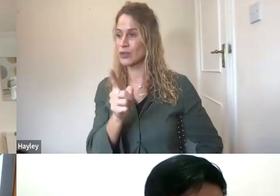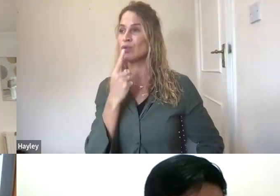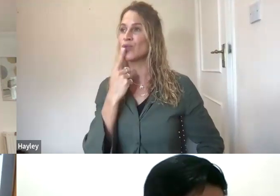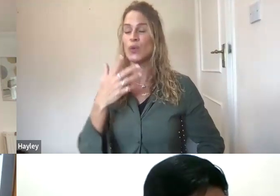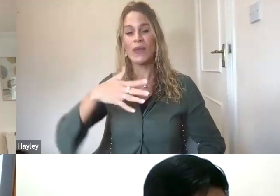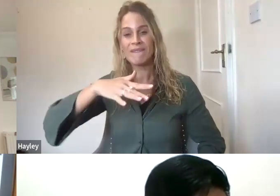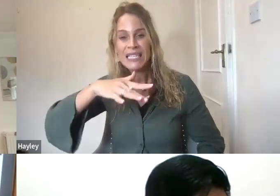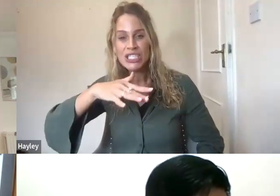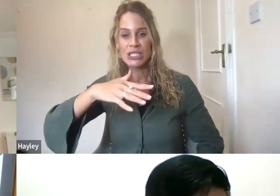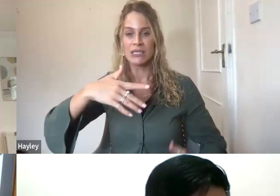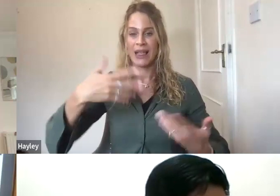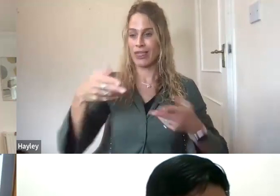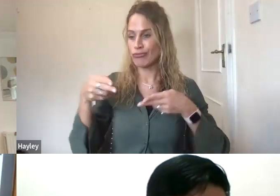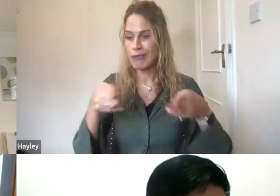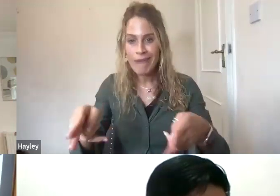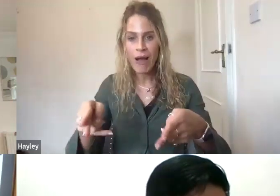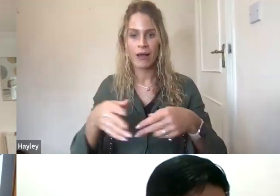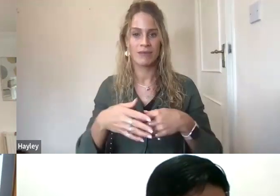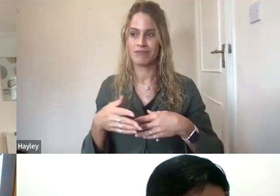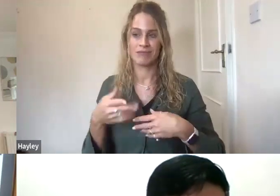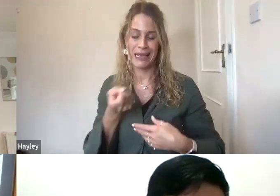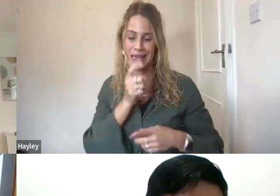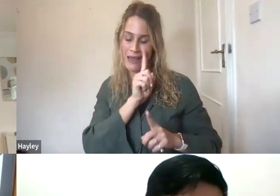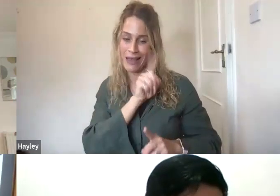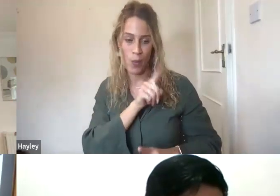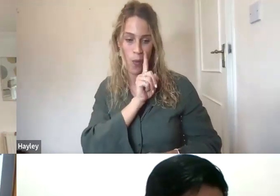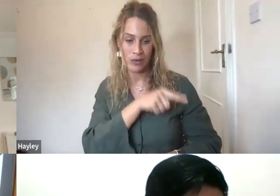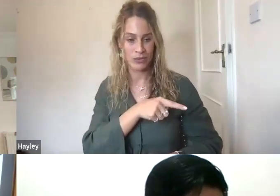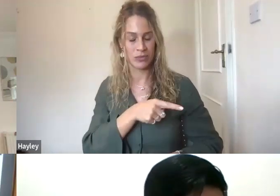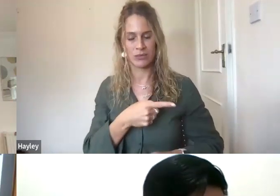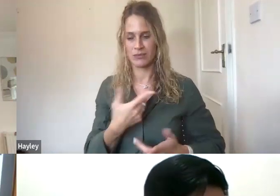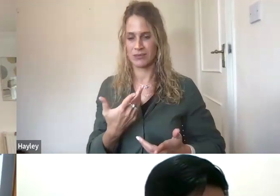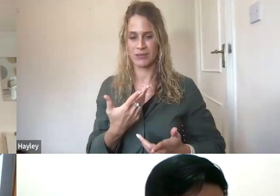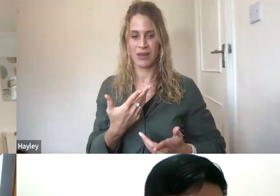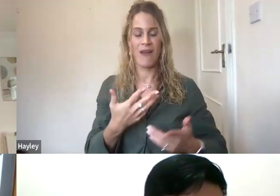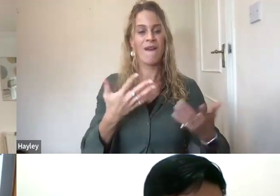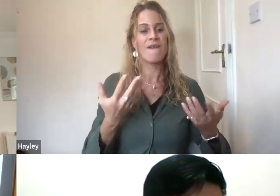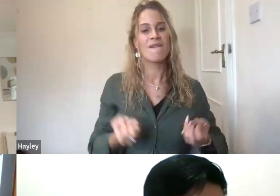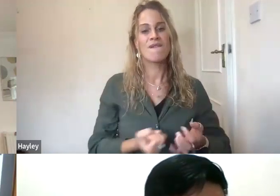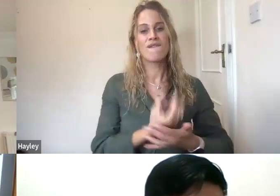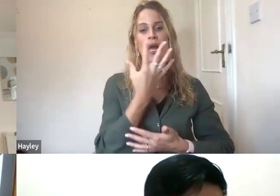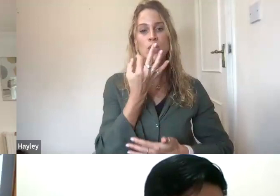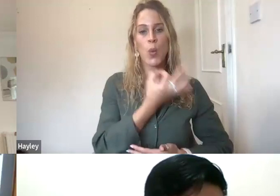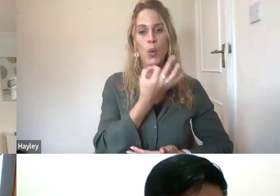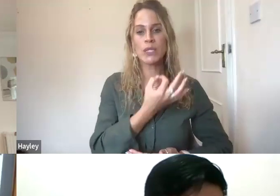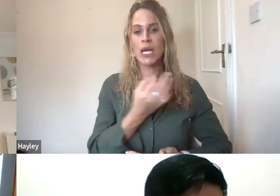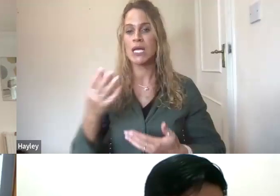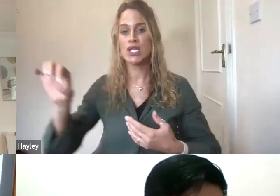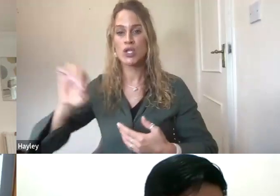river, where fresh and salt water will mix. We will jump from the rooftops of